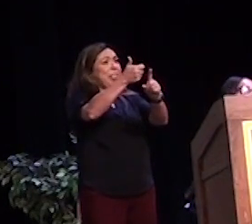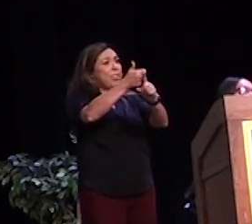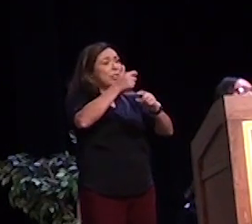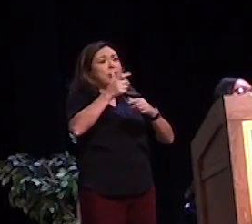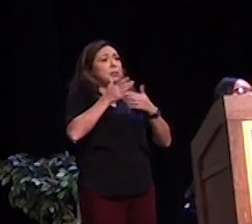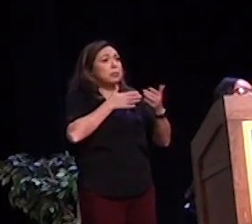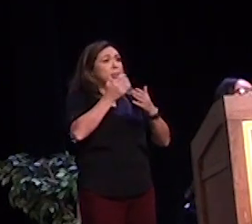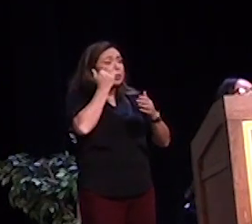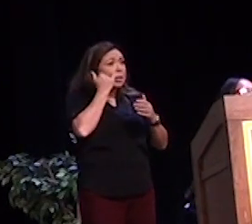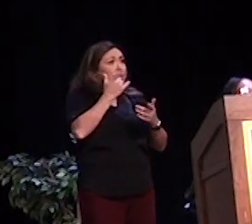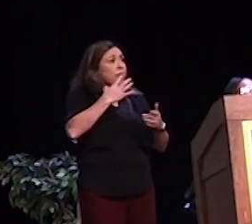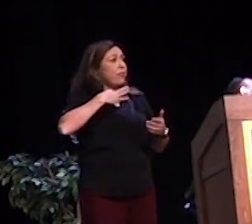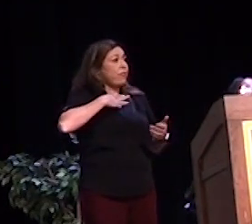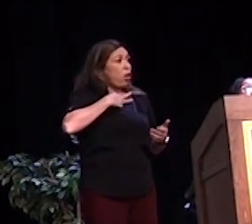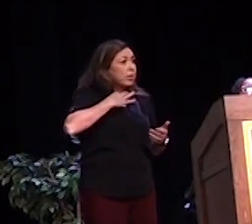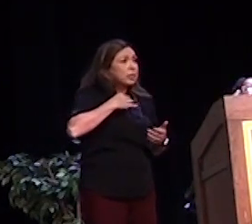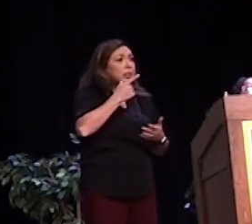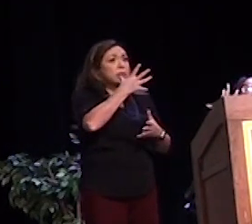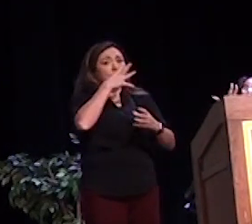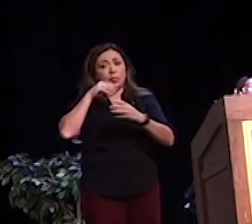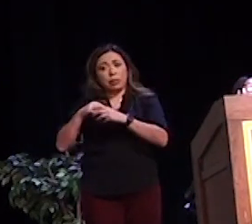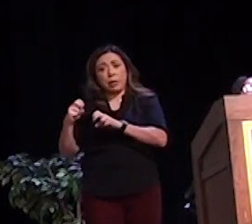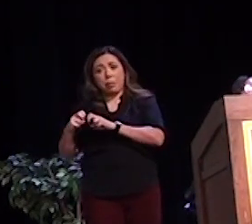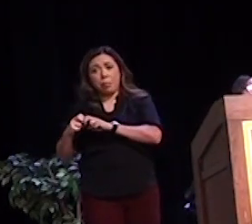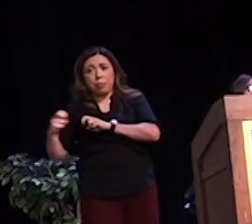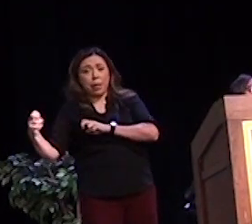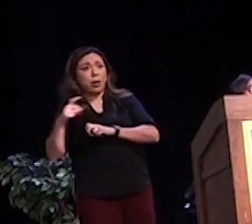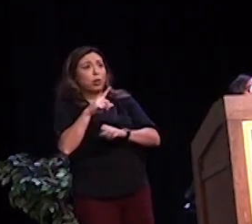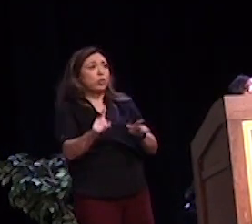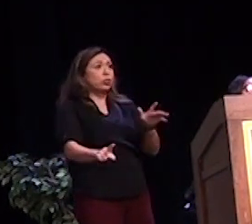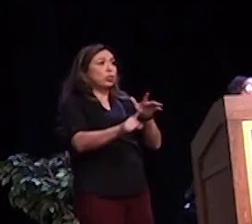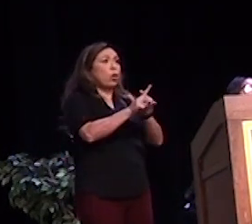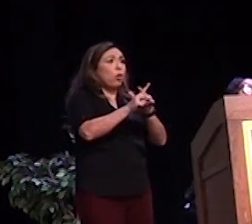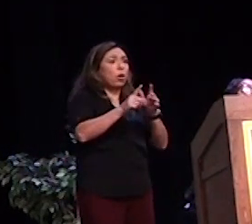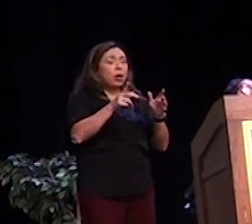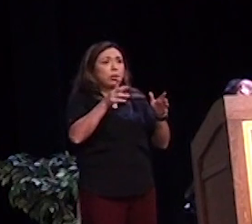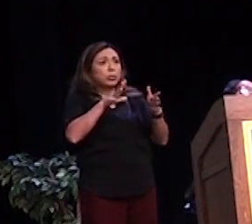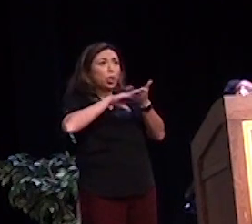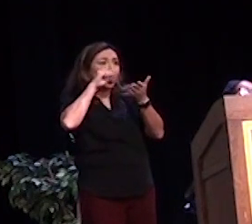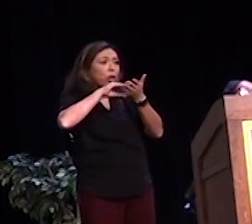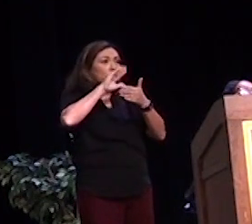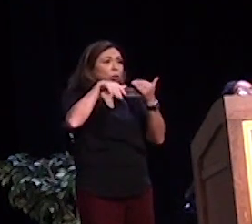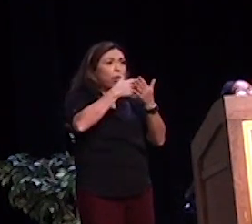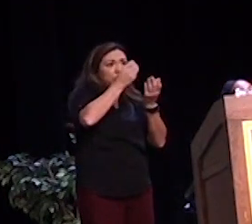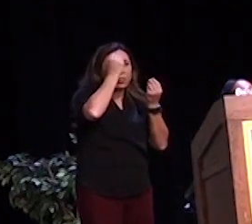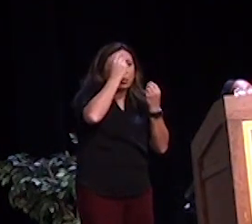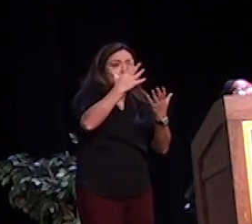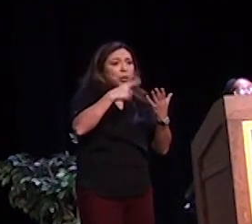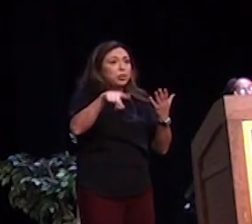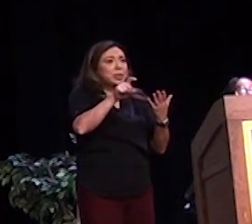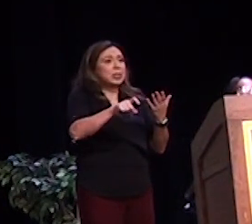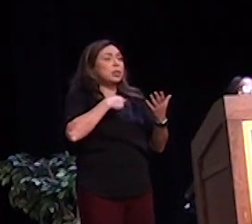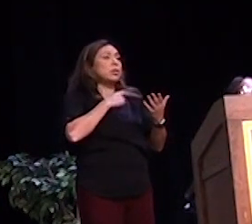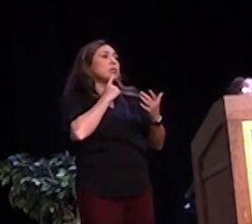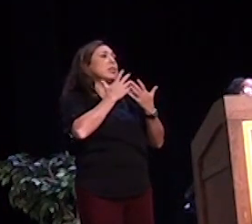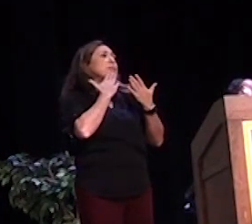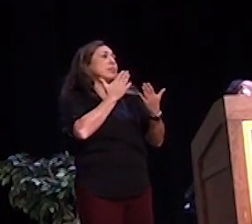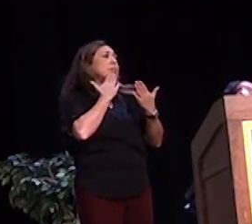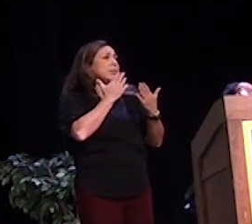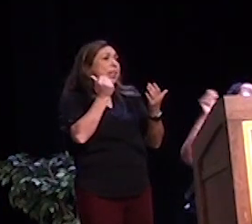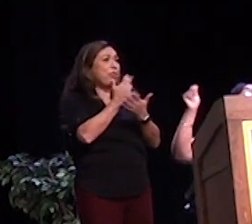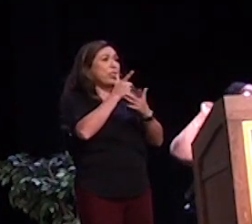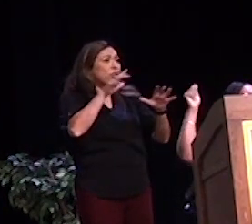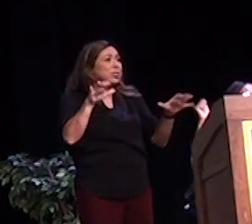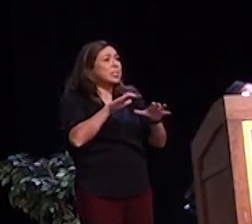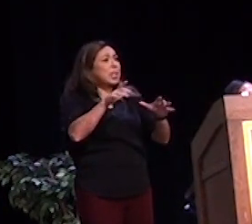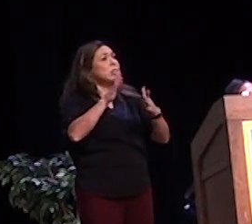you volunteered, you spoke on the panel, you showed up to get the information that you needed. We appreciate all of you and everything that you've done.